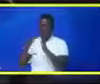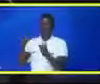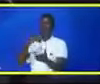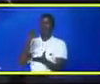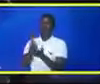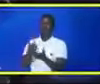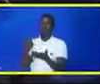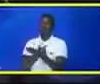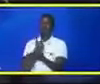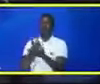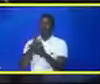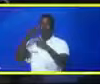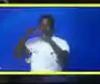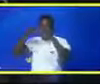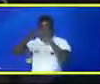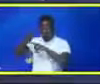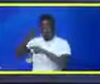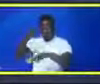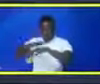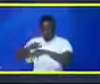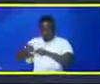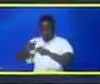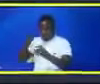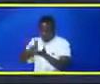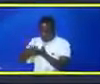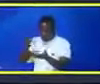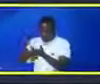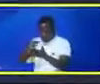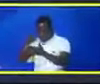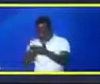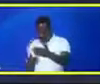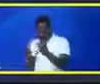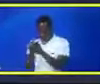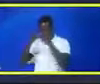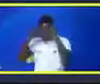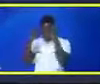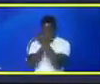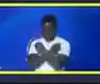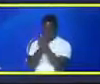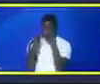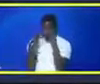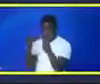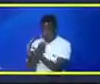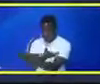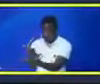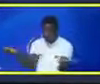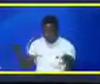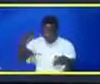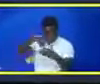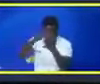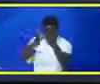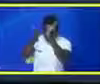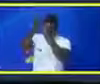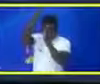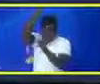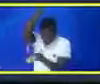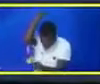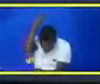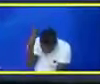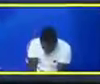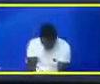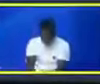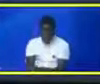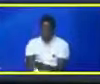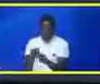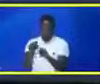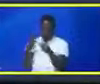Can I prophesy over this, that these Egyptians you see today, in the name of Jesus Christ,